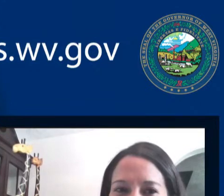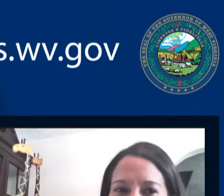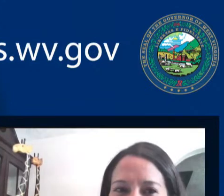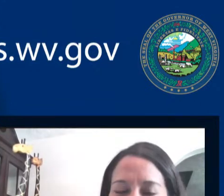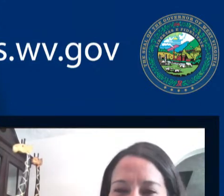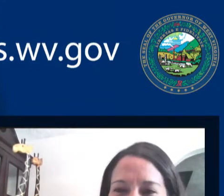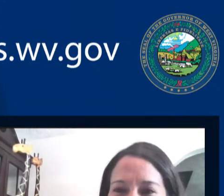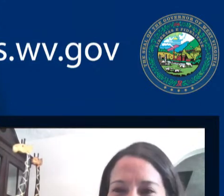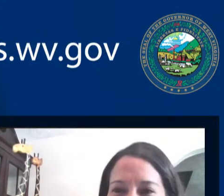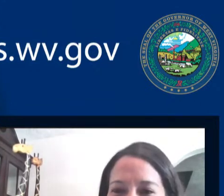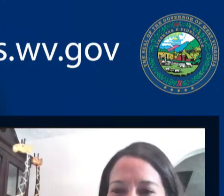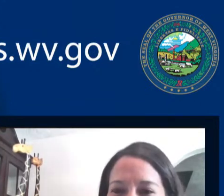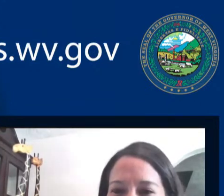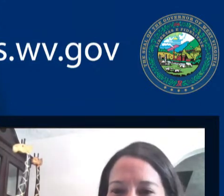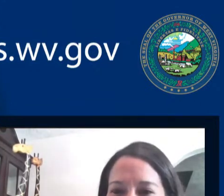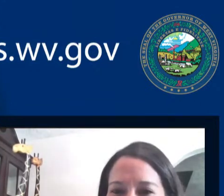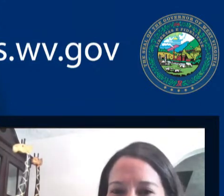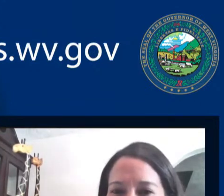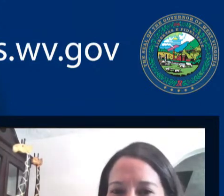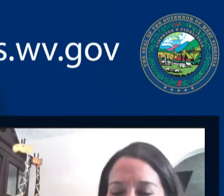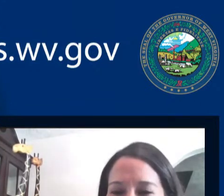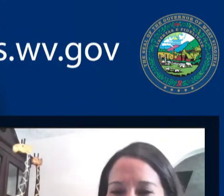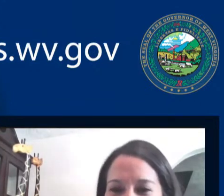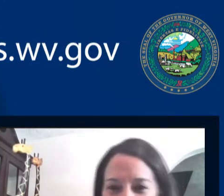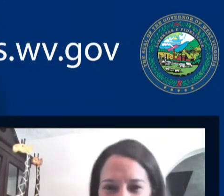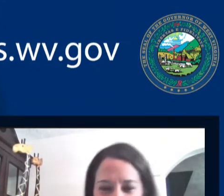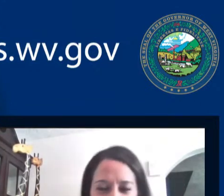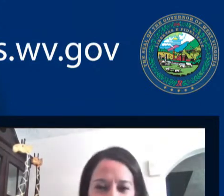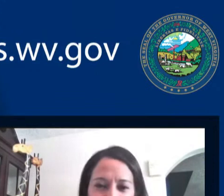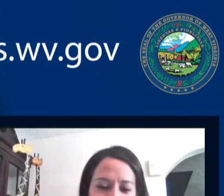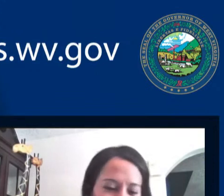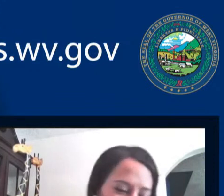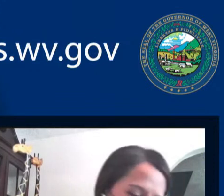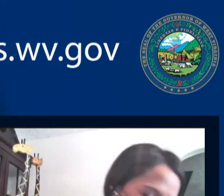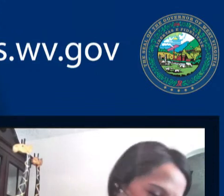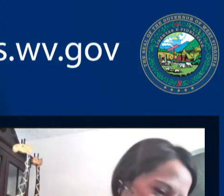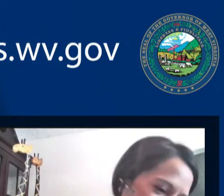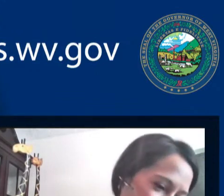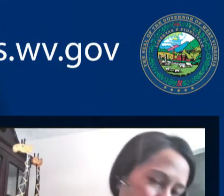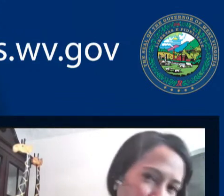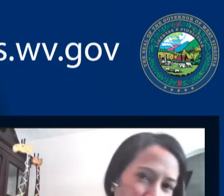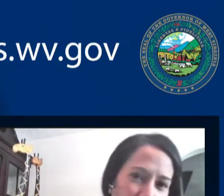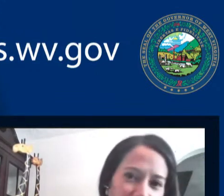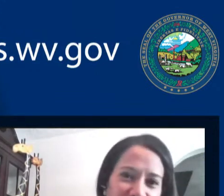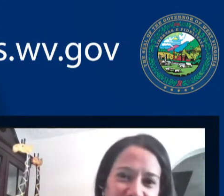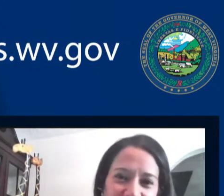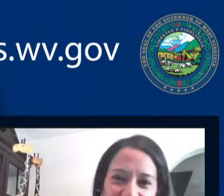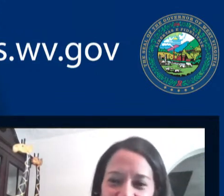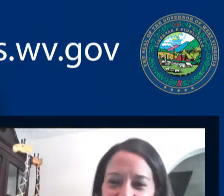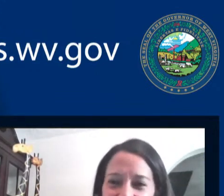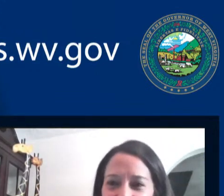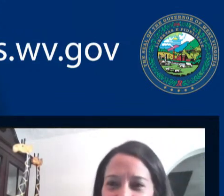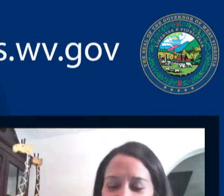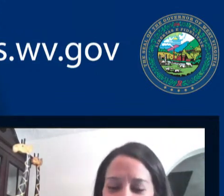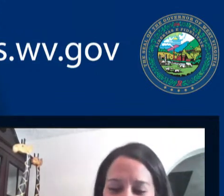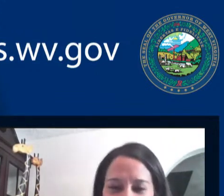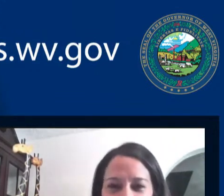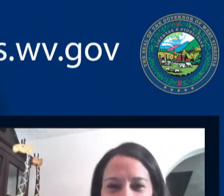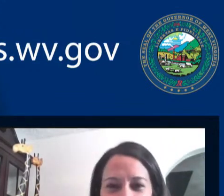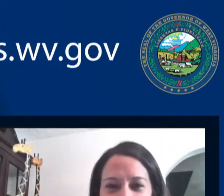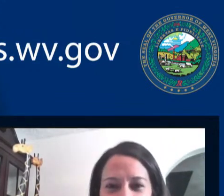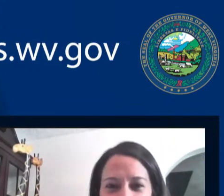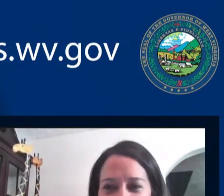places were in the state, and that's been missing, and people have been letting me know about it. So I wanted to ask that question.